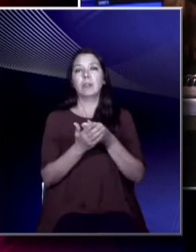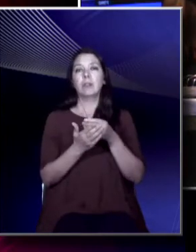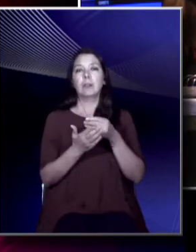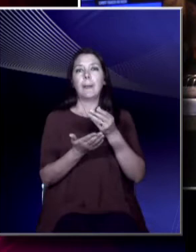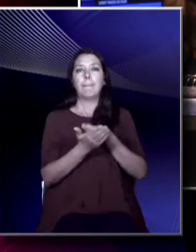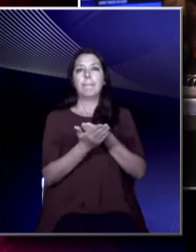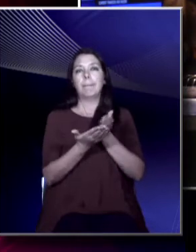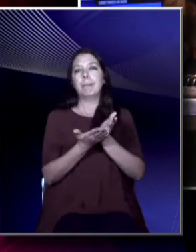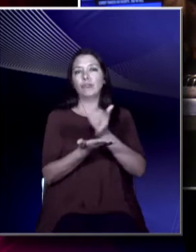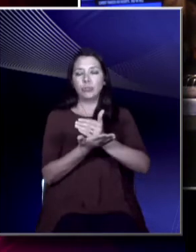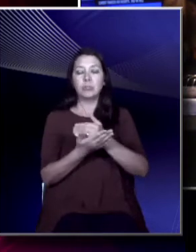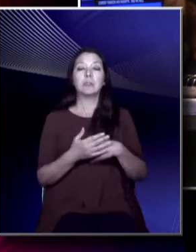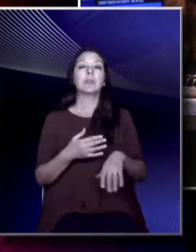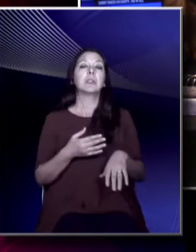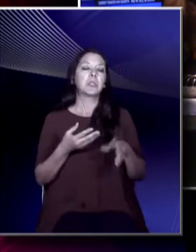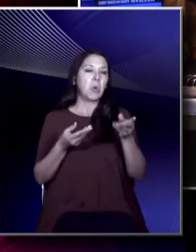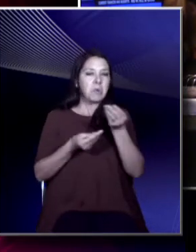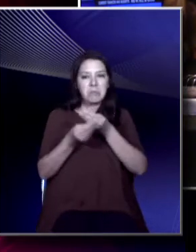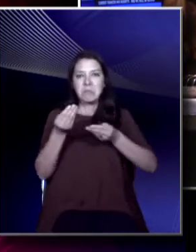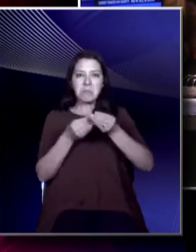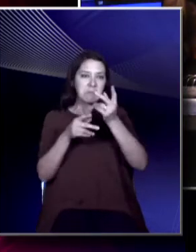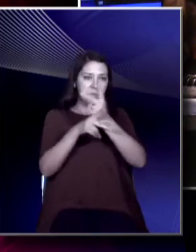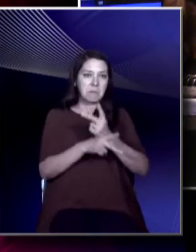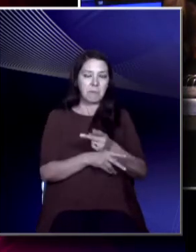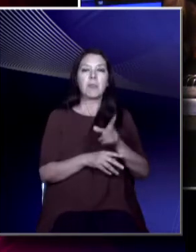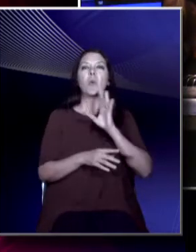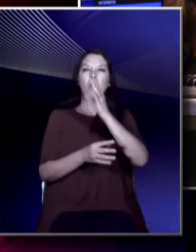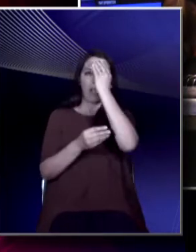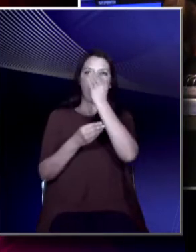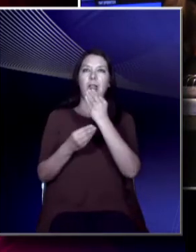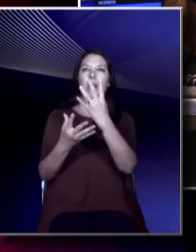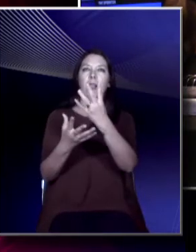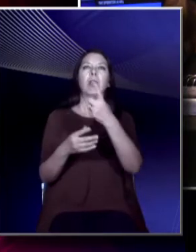we'll be giving you that information as well.